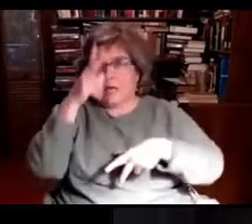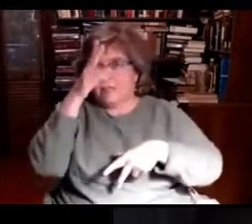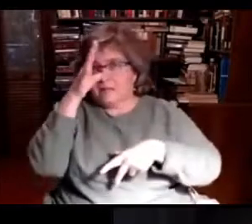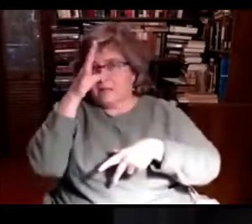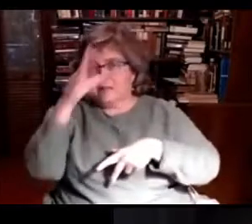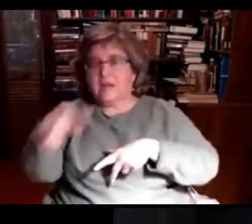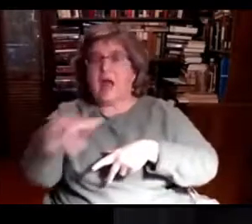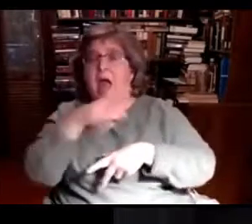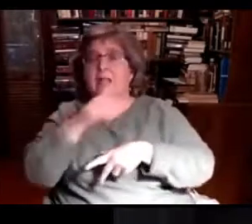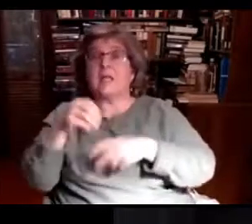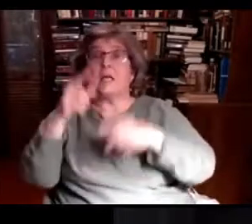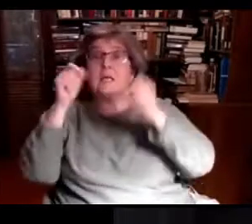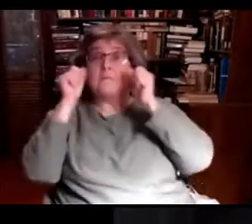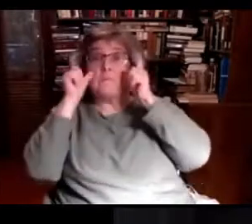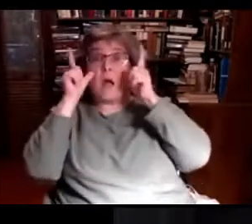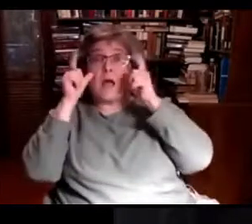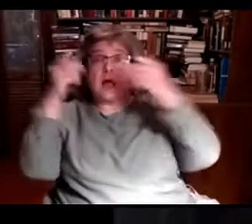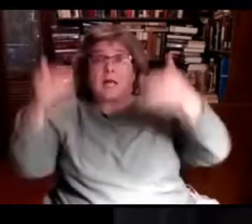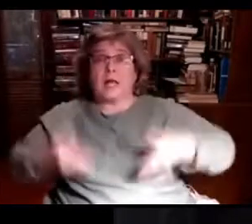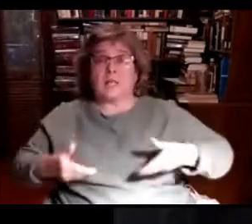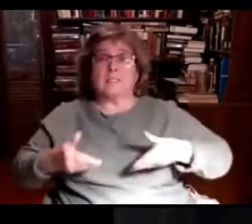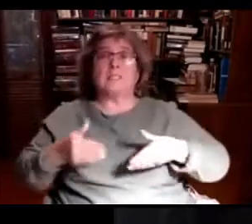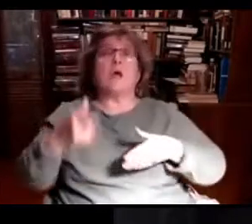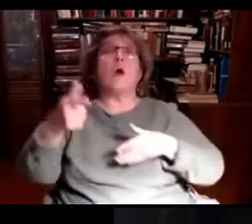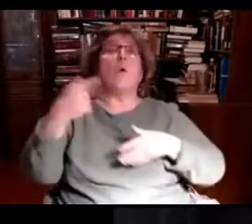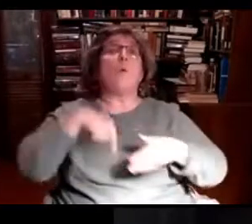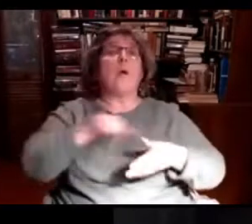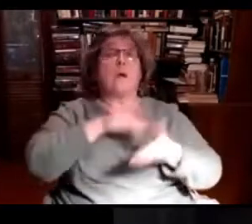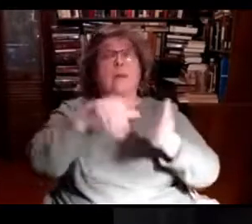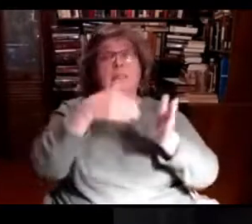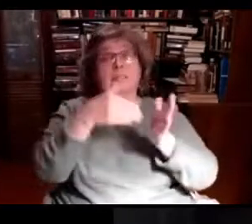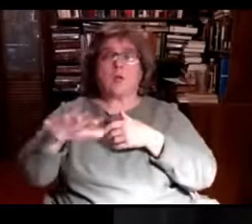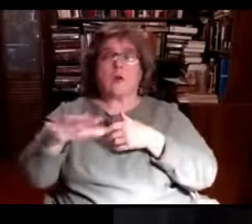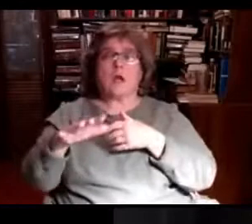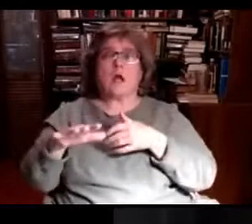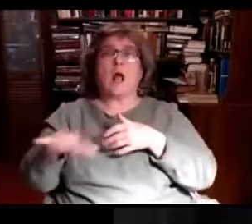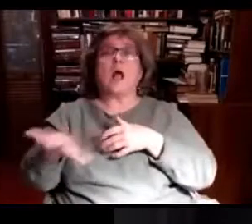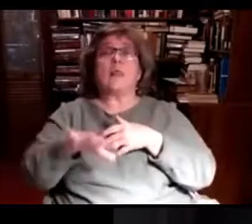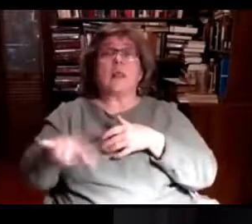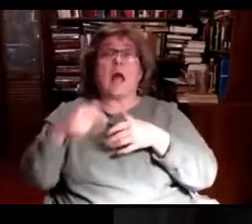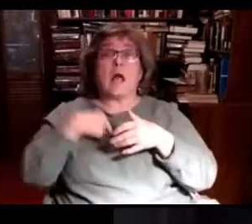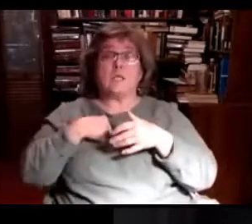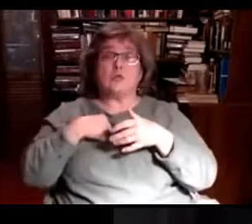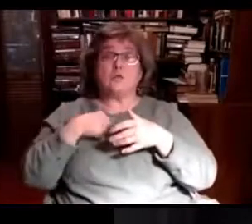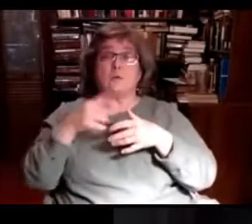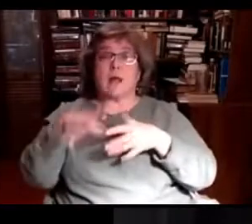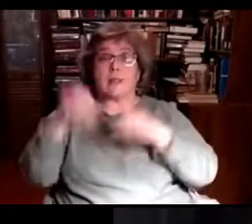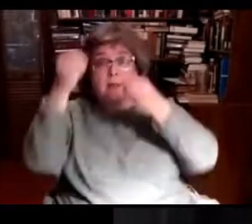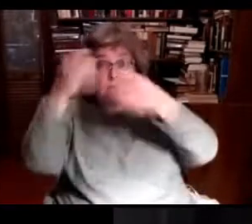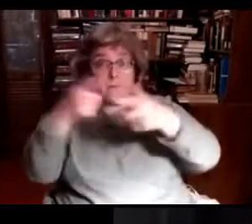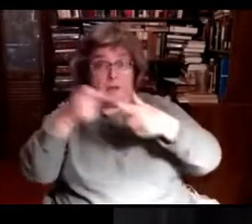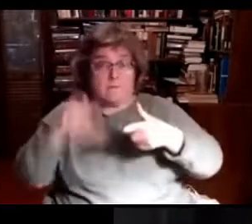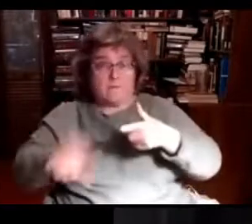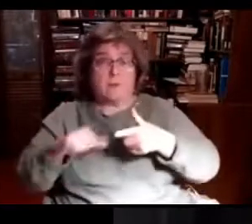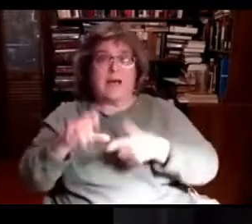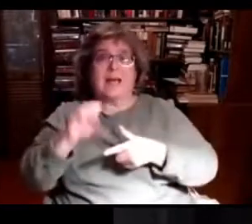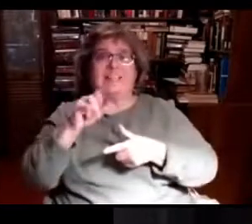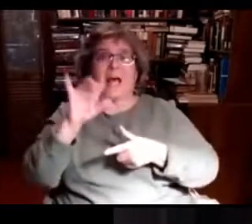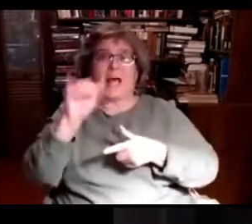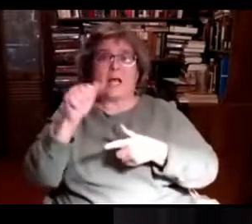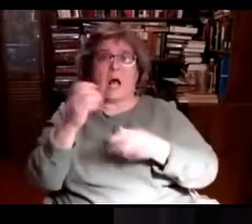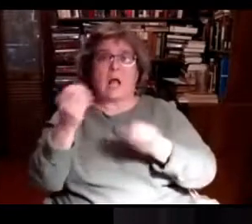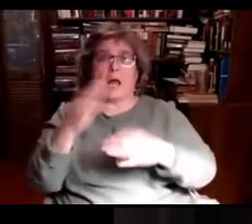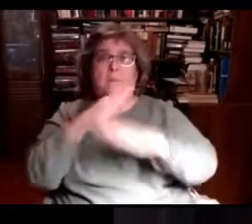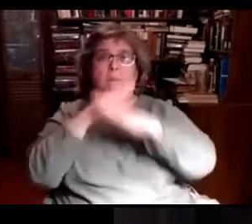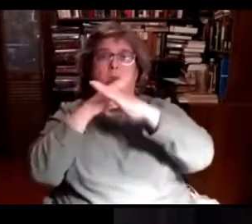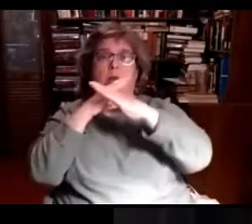know us, Squeaky Wheel is a center for art and technology that provides low-cost equipment rentals, media education for youth and adults, and exhibitions, screenings, public